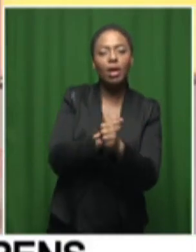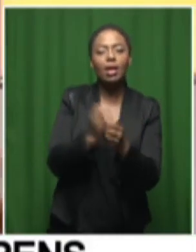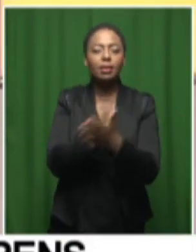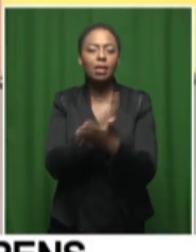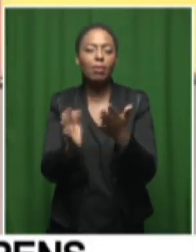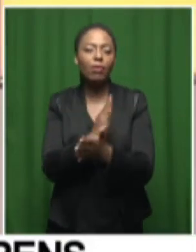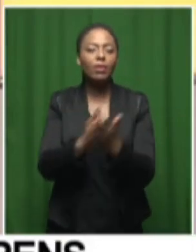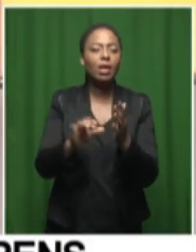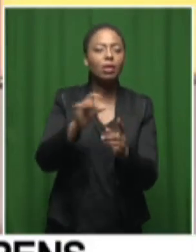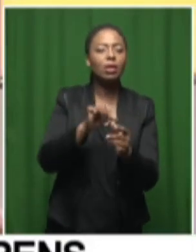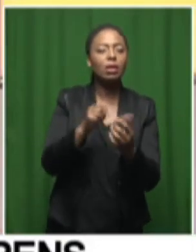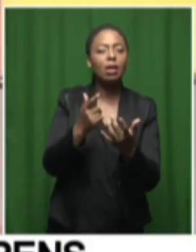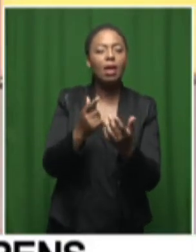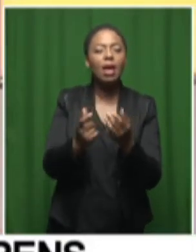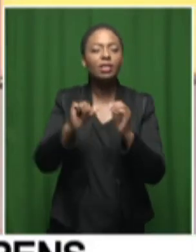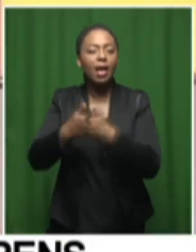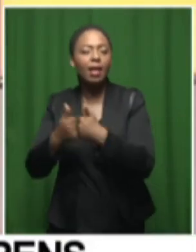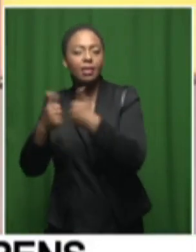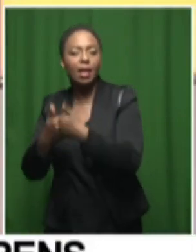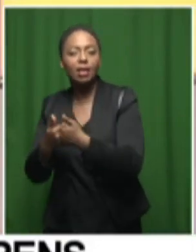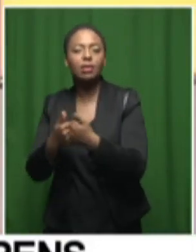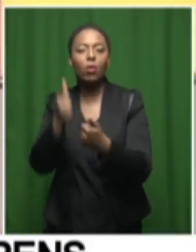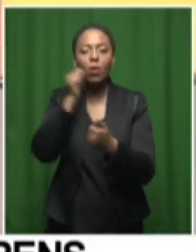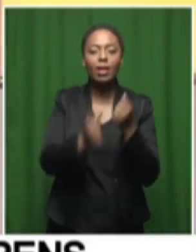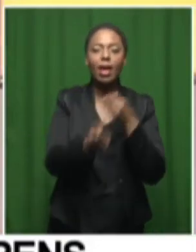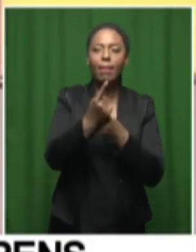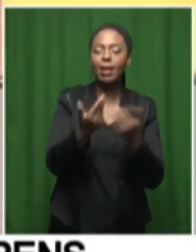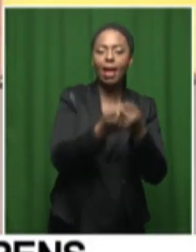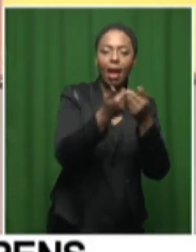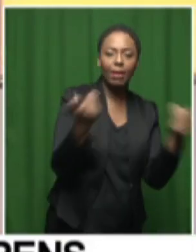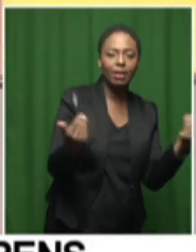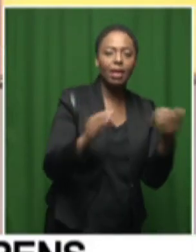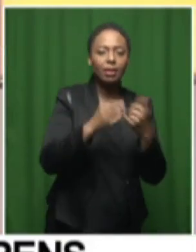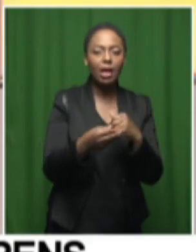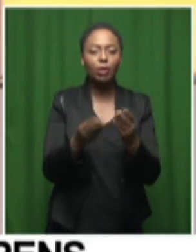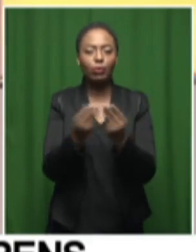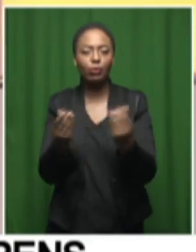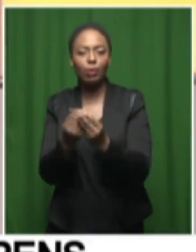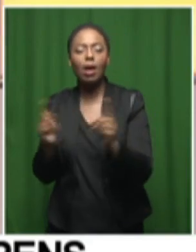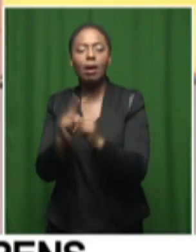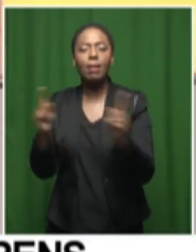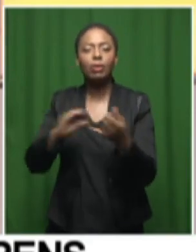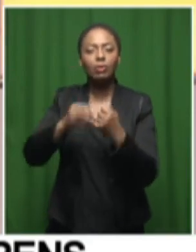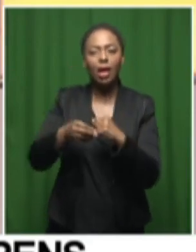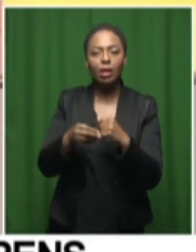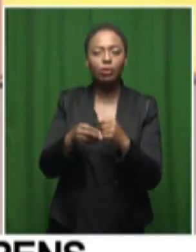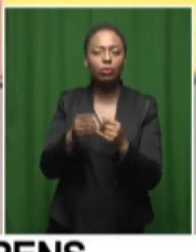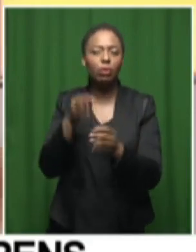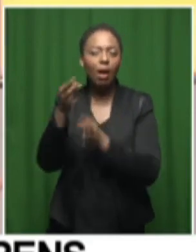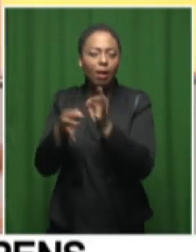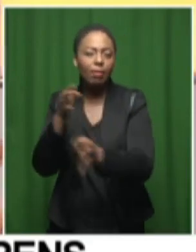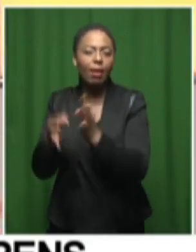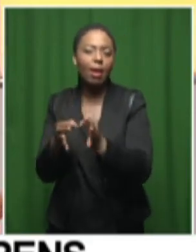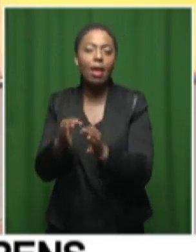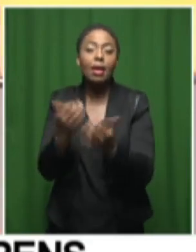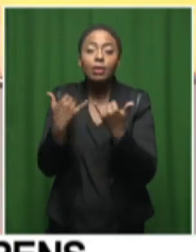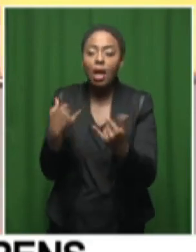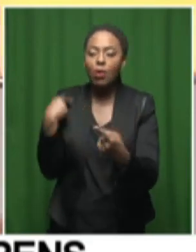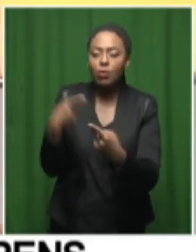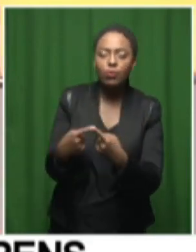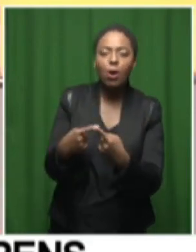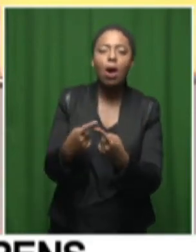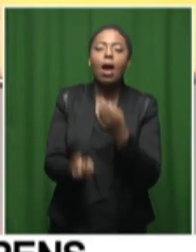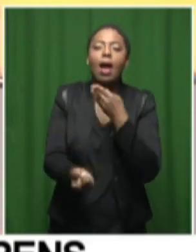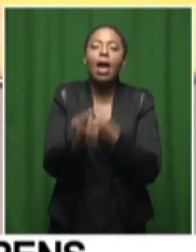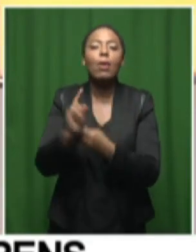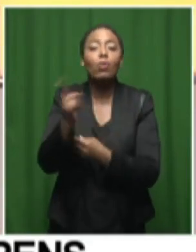of the social ills that came with apartheid, but we are also trying to contextualize it in like, what is it that's happening today? So yes, this was apartheid,